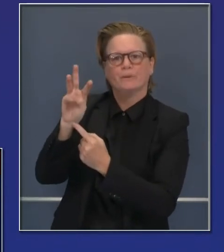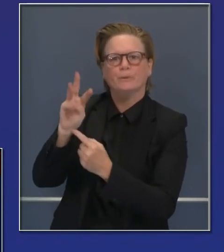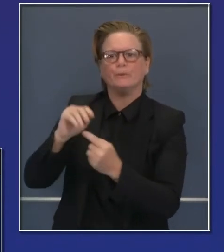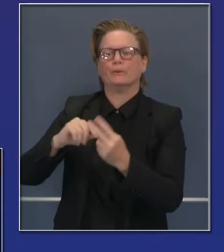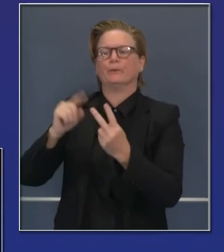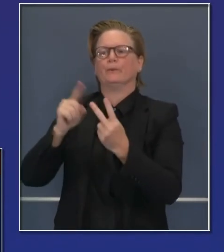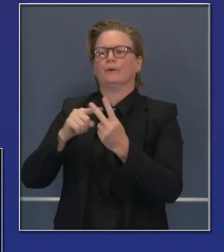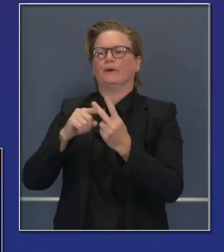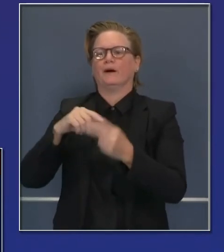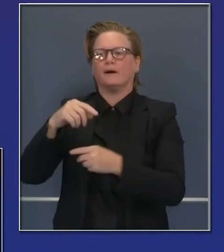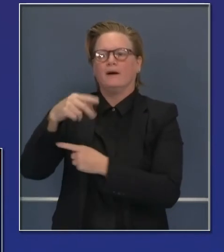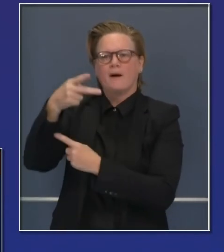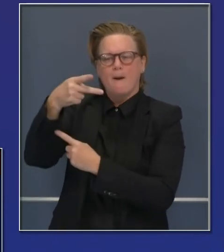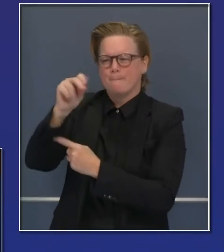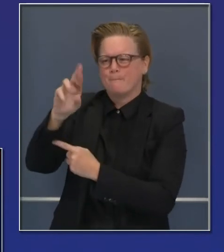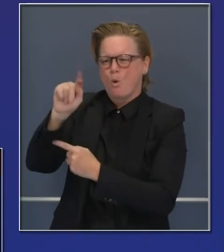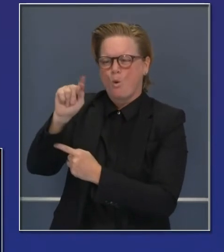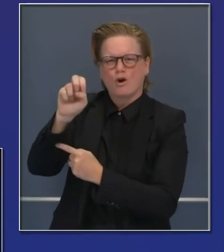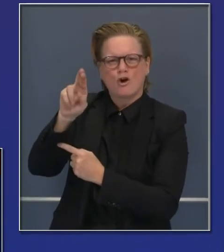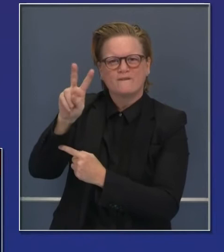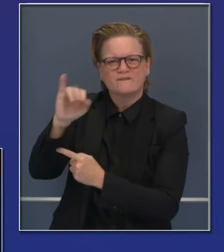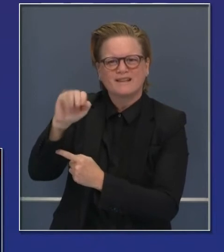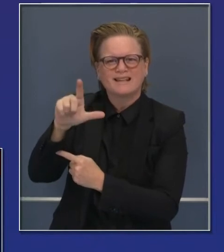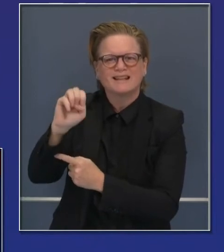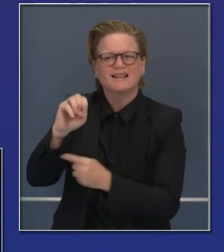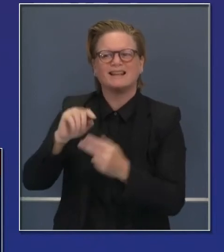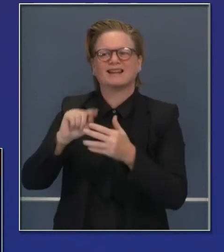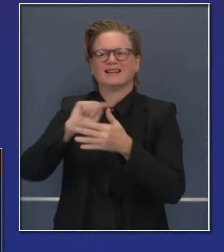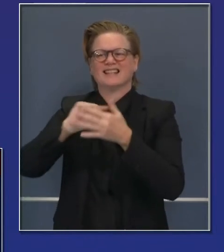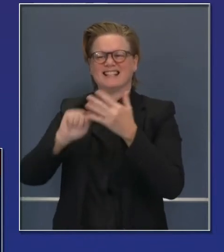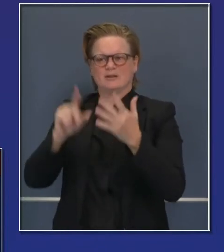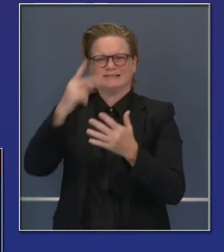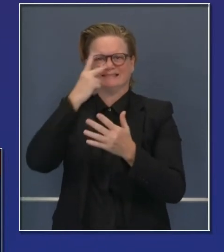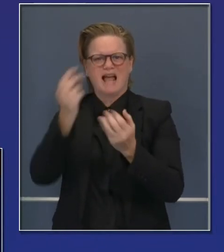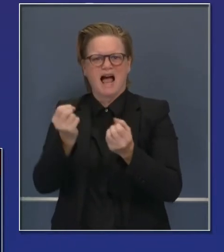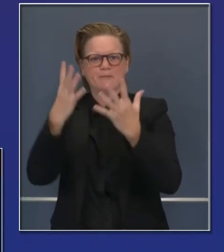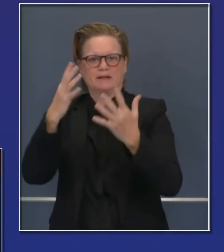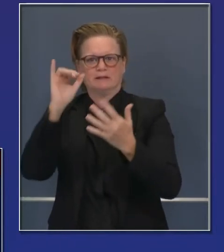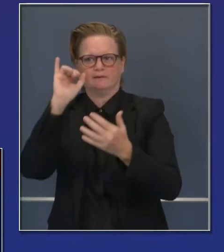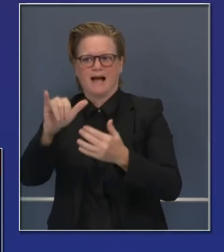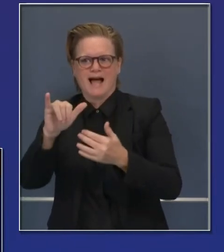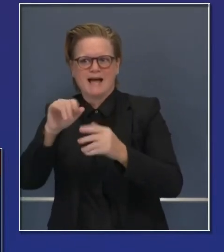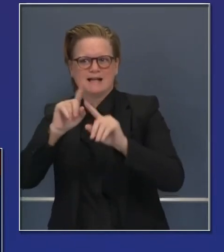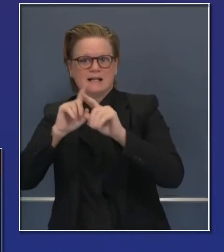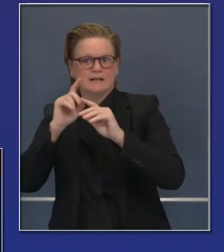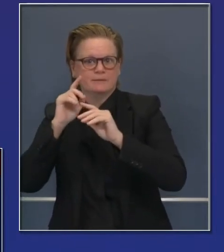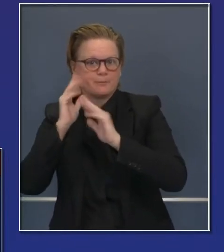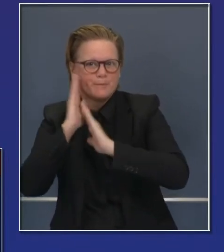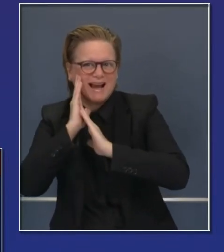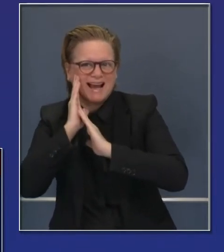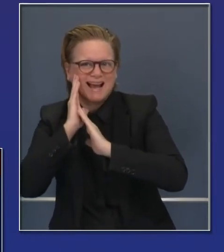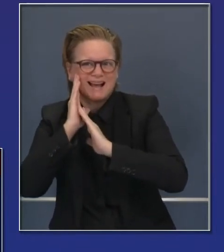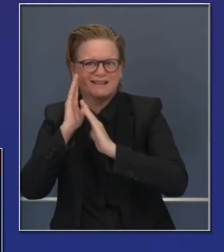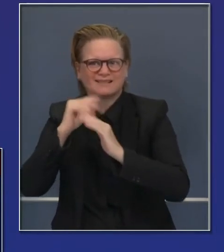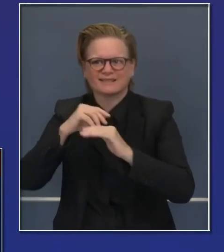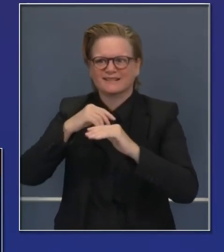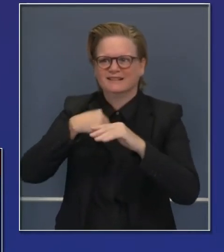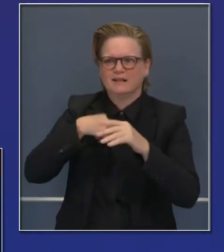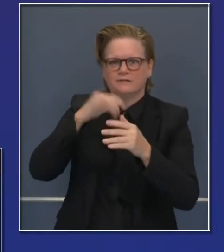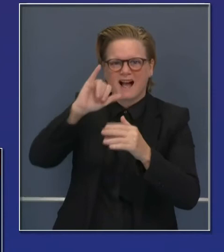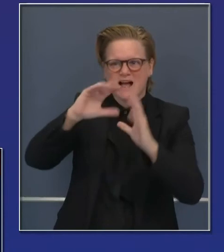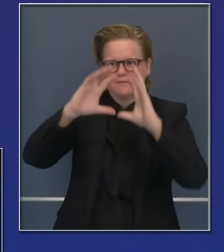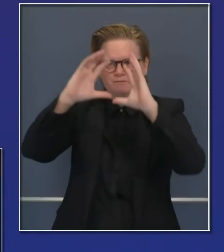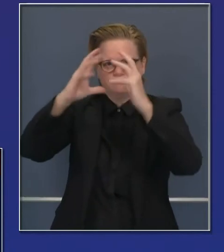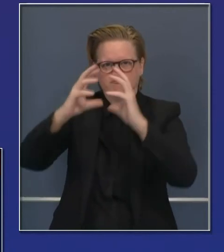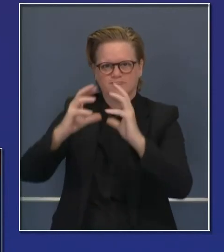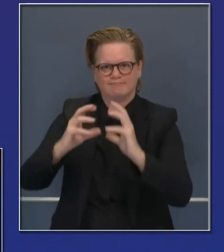attached to each of those facilities: Tulare County, Riverside, Contra Costa, San Diego, San Francisco County, of course, Orange County. So